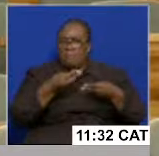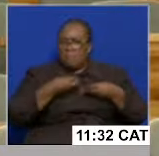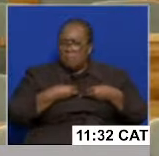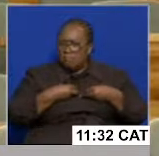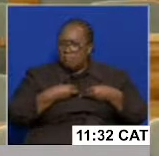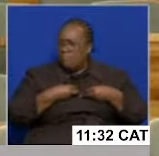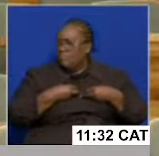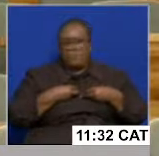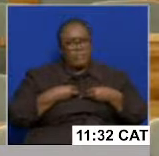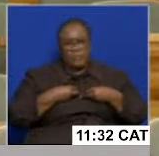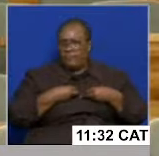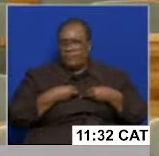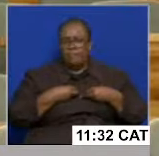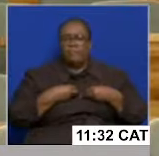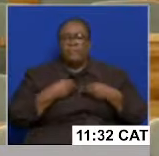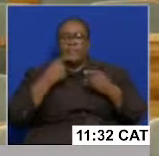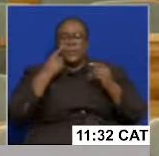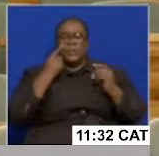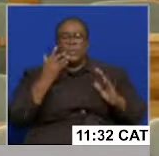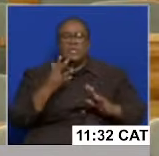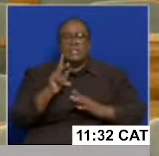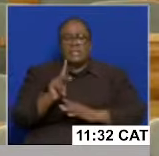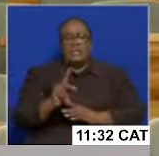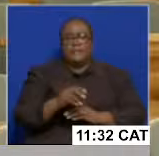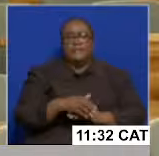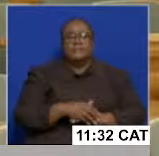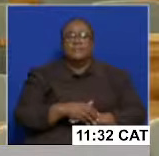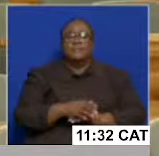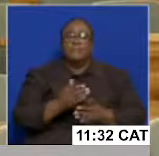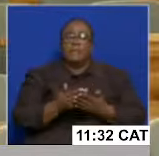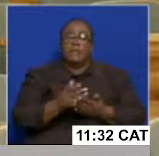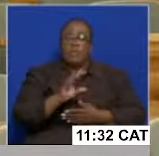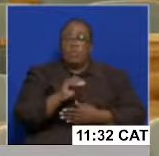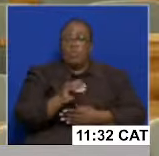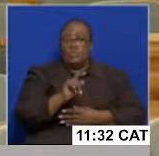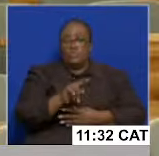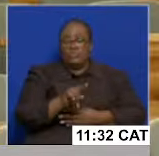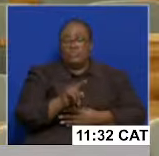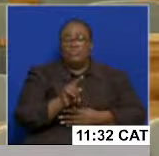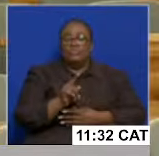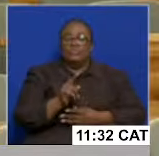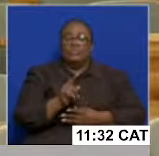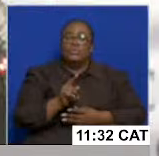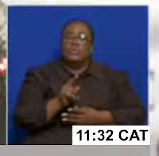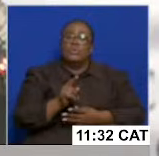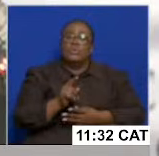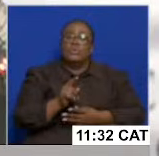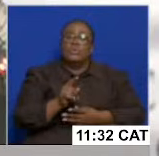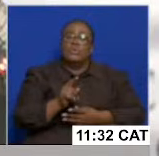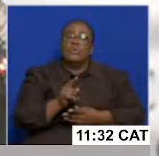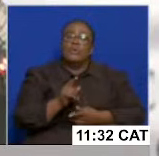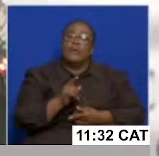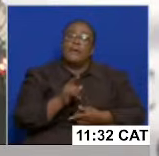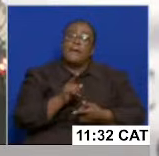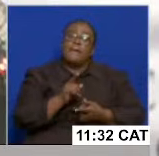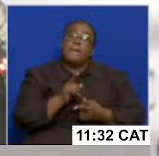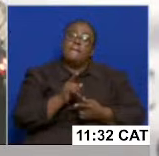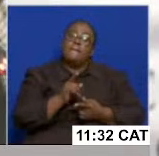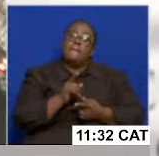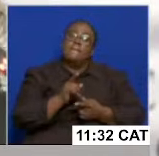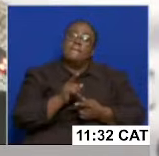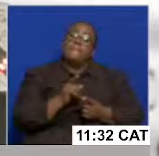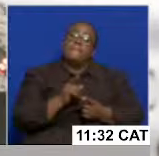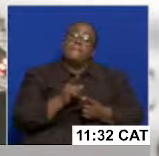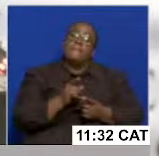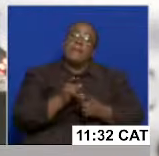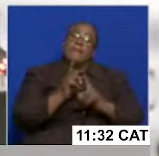Witness K, can I then ask you to turn back to your witness statement? We are on page 5.